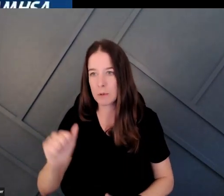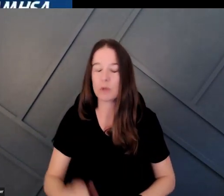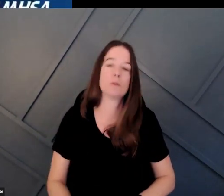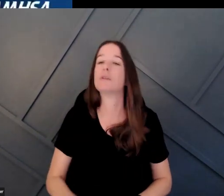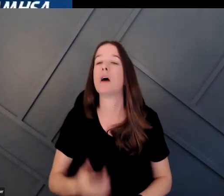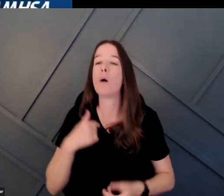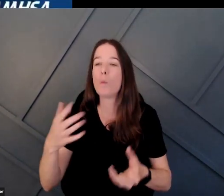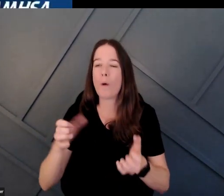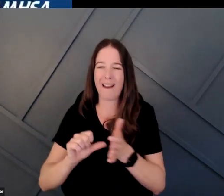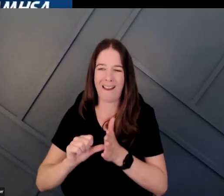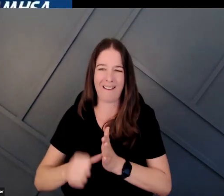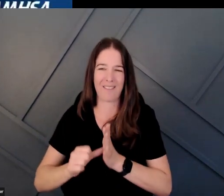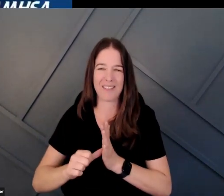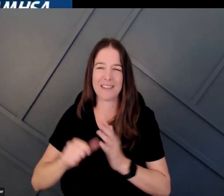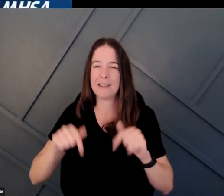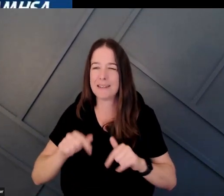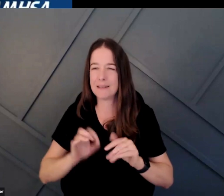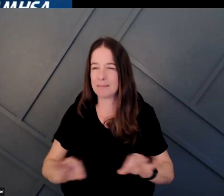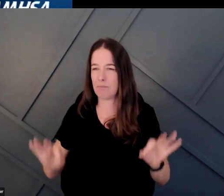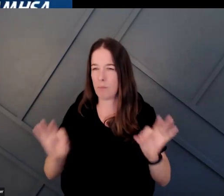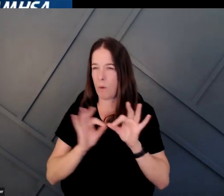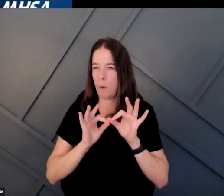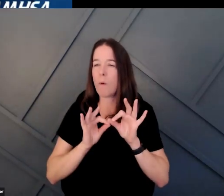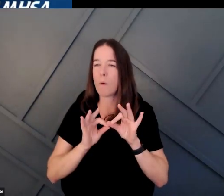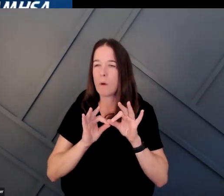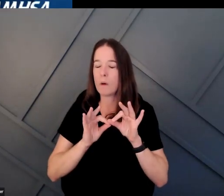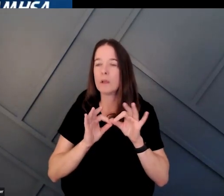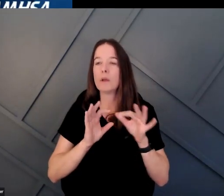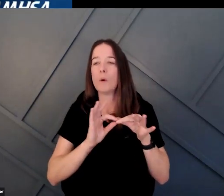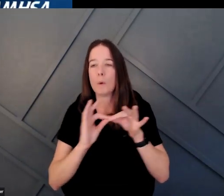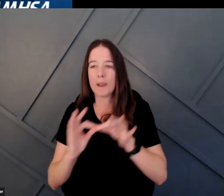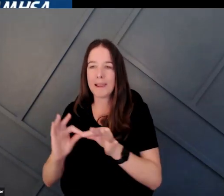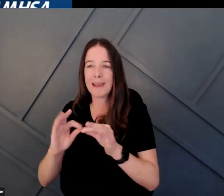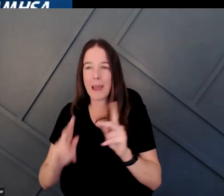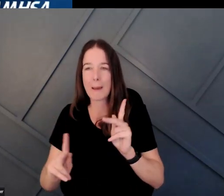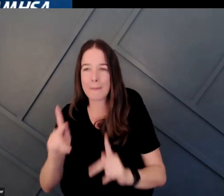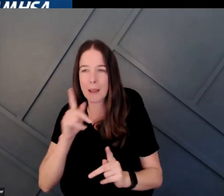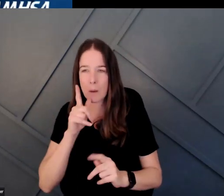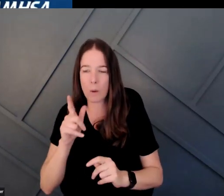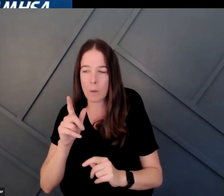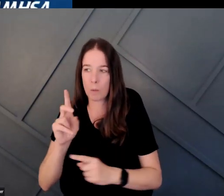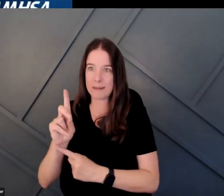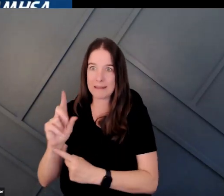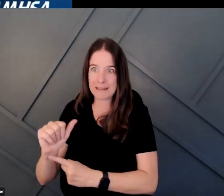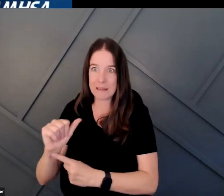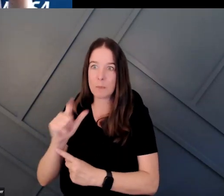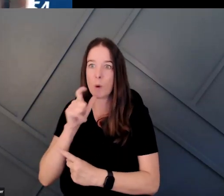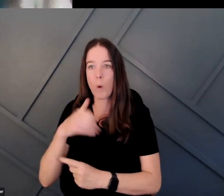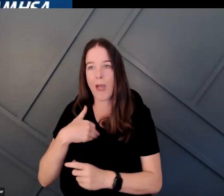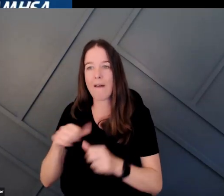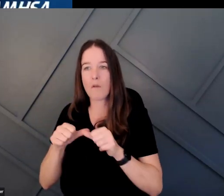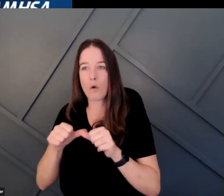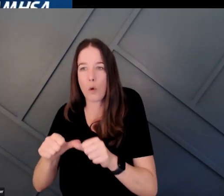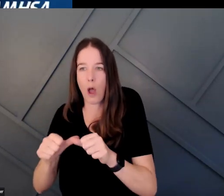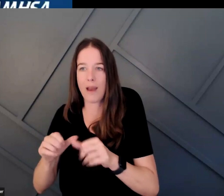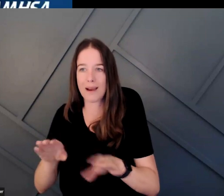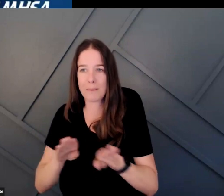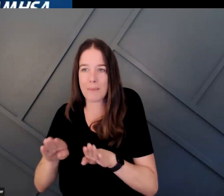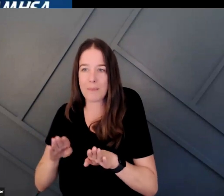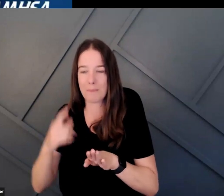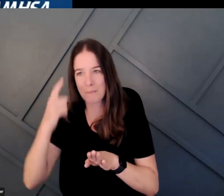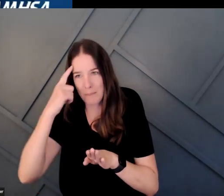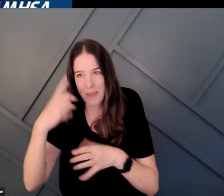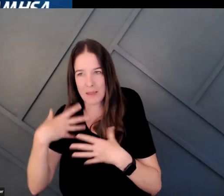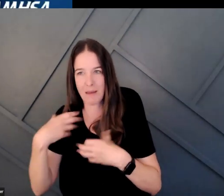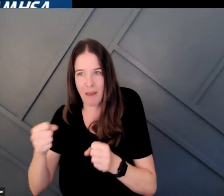is so critically important related to people with disabilities who have chronic behavioral health conditions. I do want to touch on